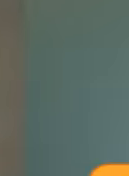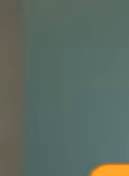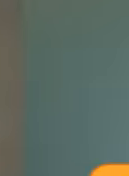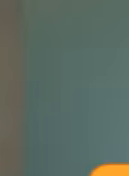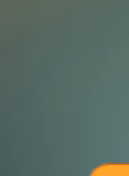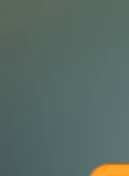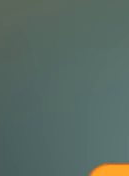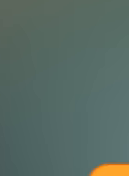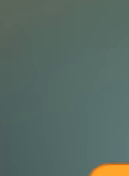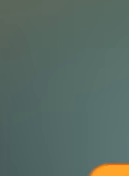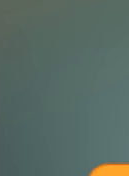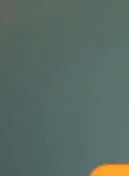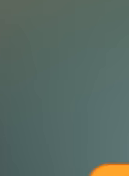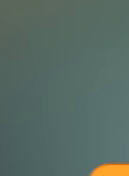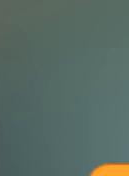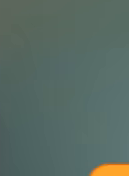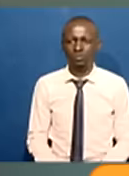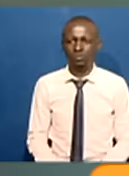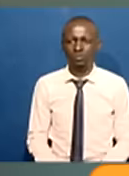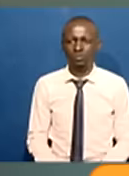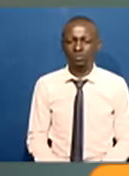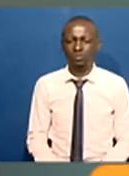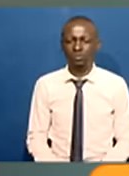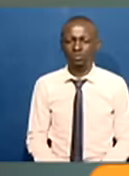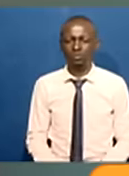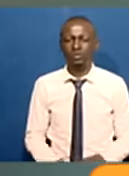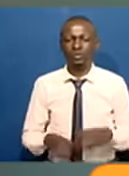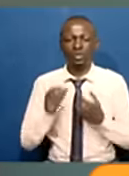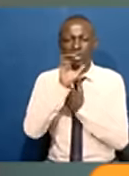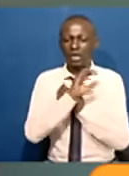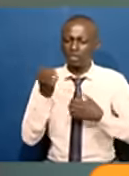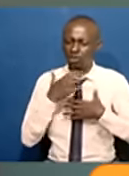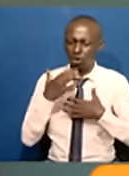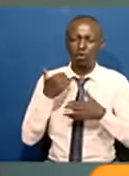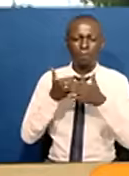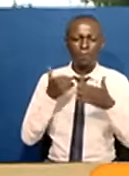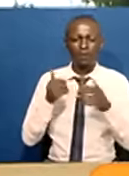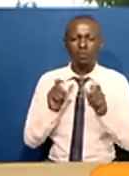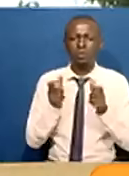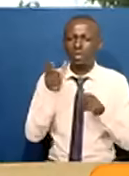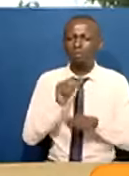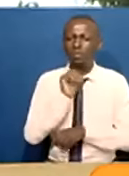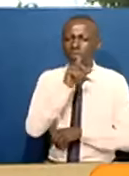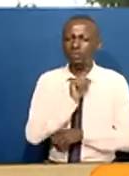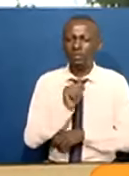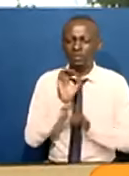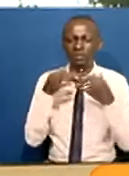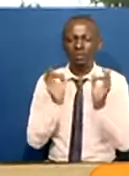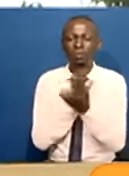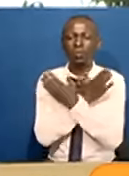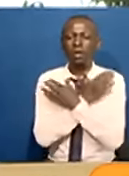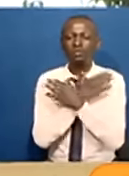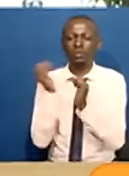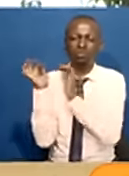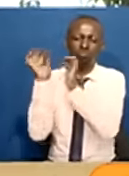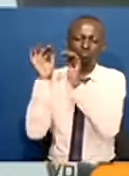2 days after the shocking death of veteran journalist Rita Tinina shook the country, family and friends on Tuesday gathered at the Omash Funeral Home for